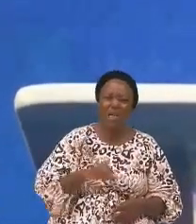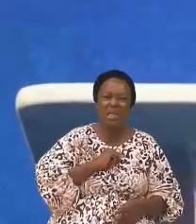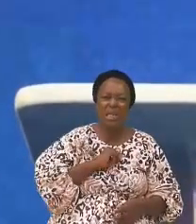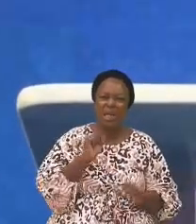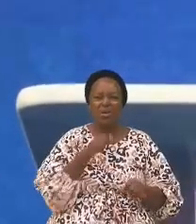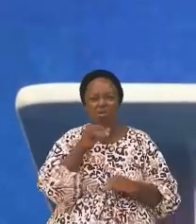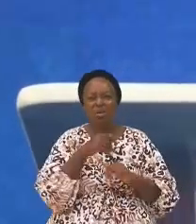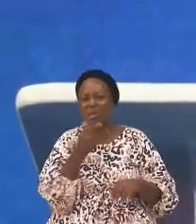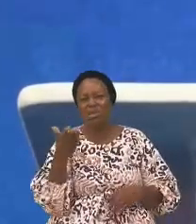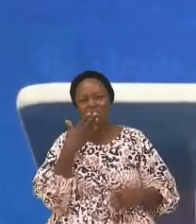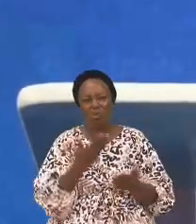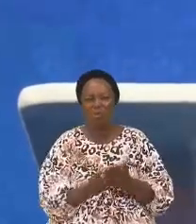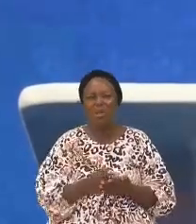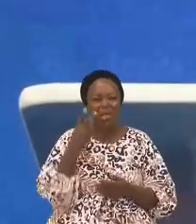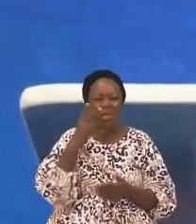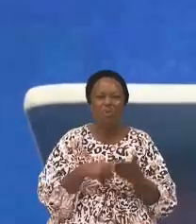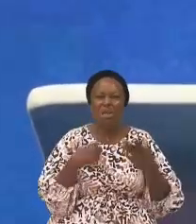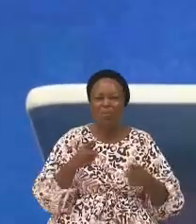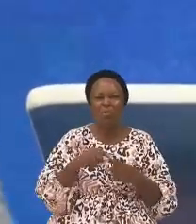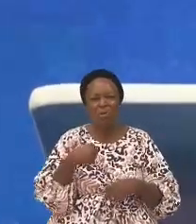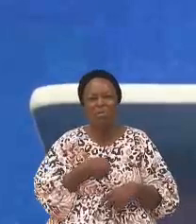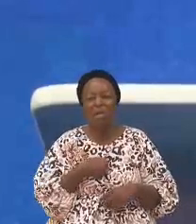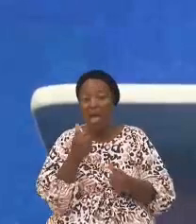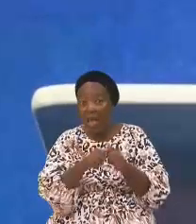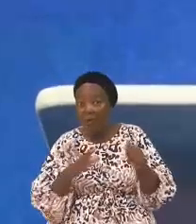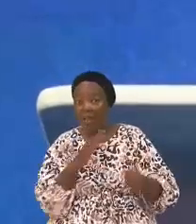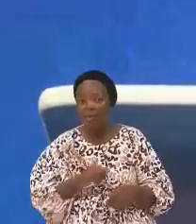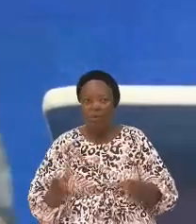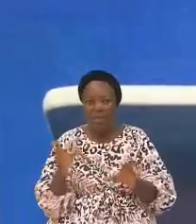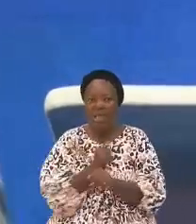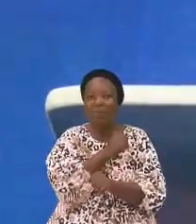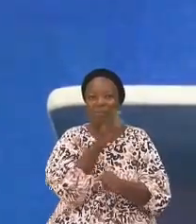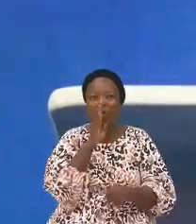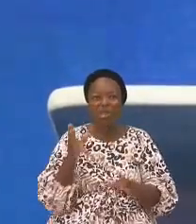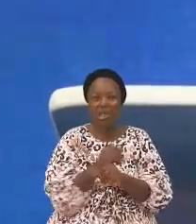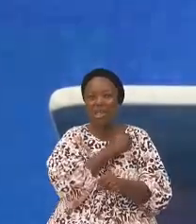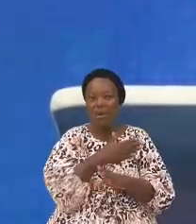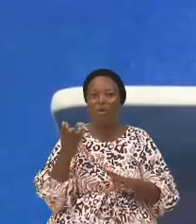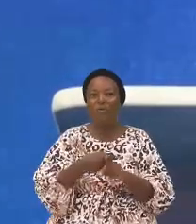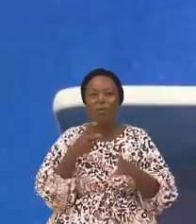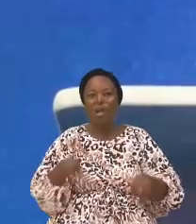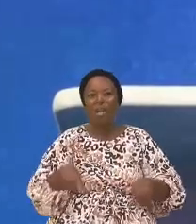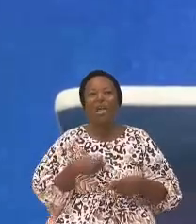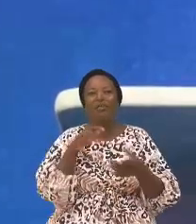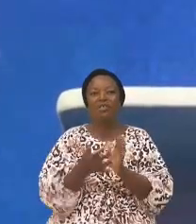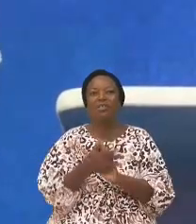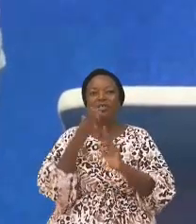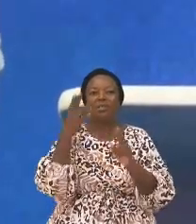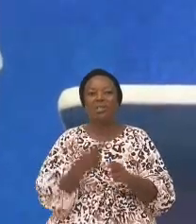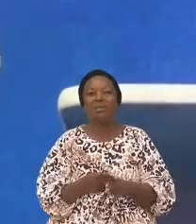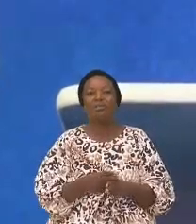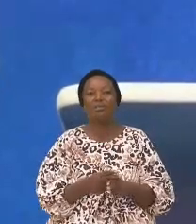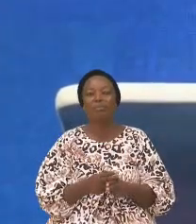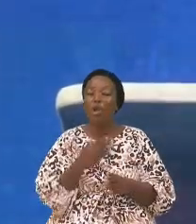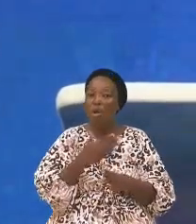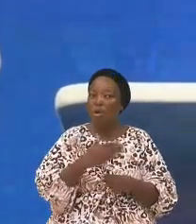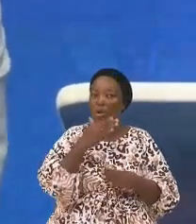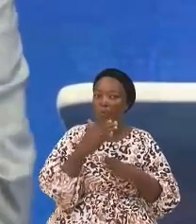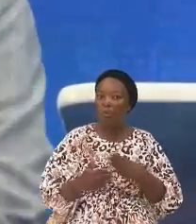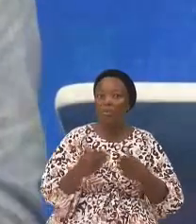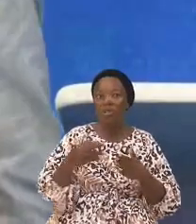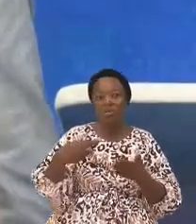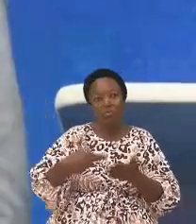self-talk. I'm guilty, I'm bad, I cannot do evil. Look at what is happening to me. Every sin will get off your